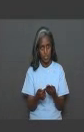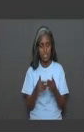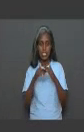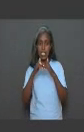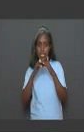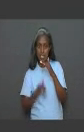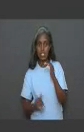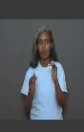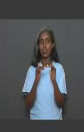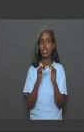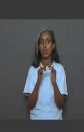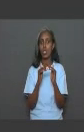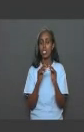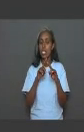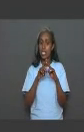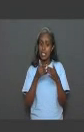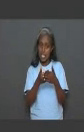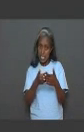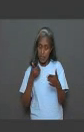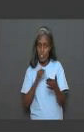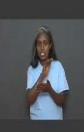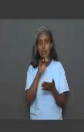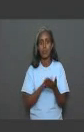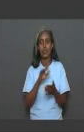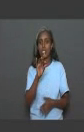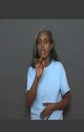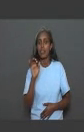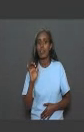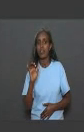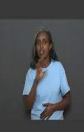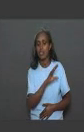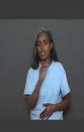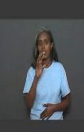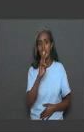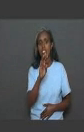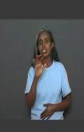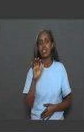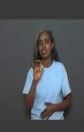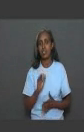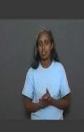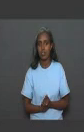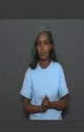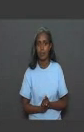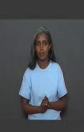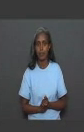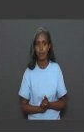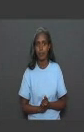Therefore, the discount equals the difference between 800 and